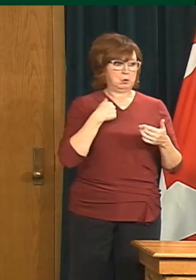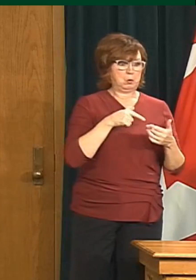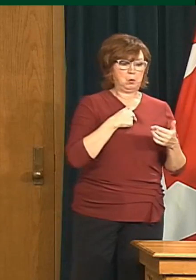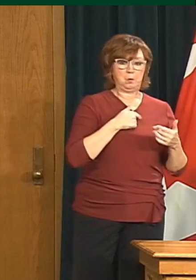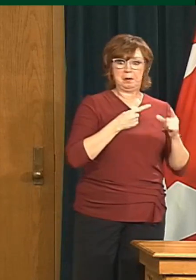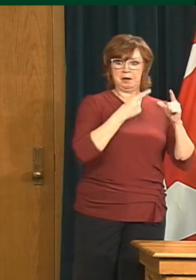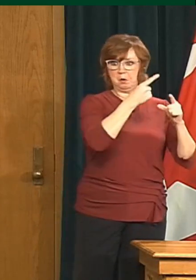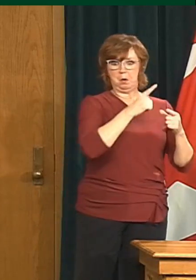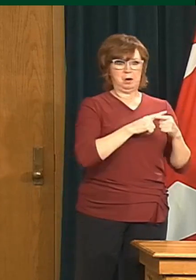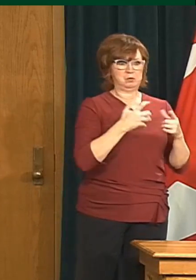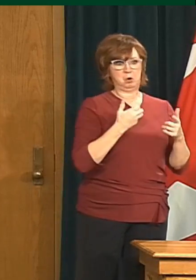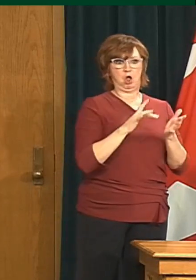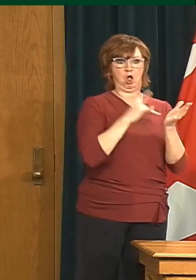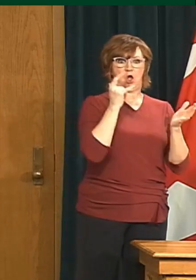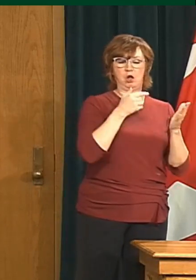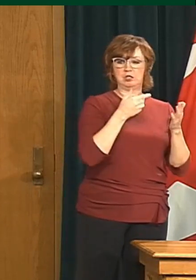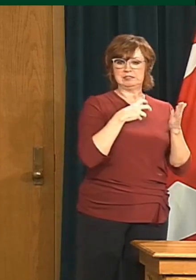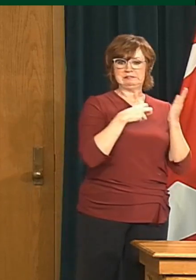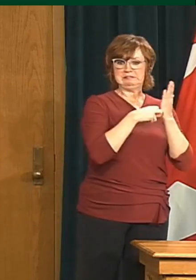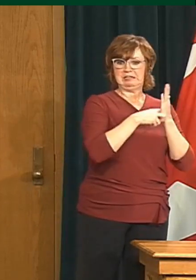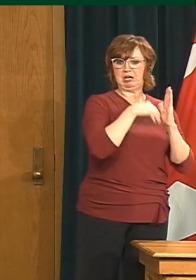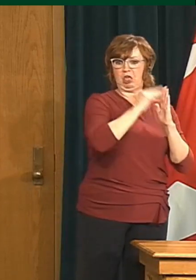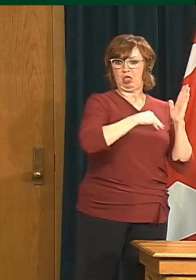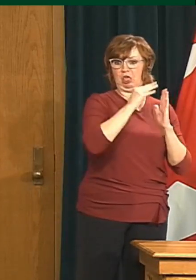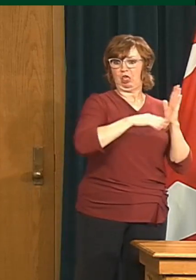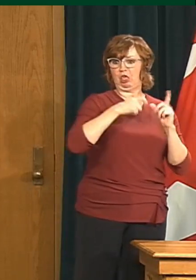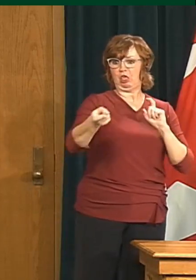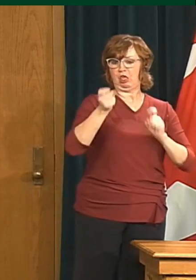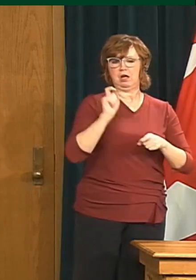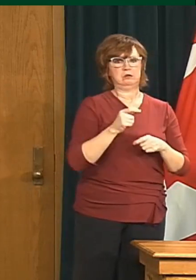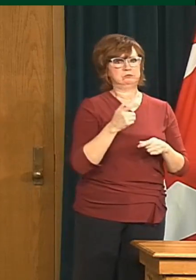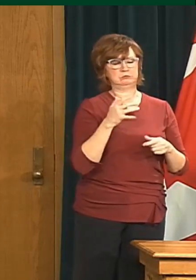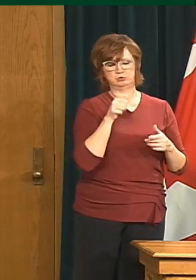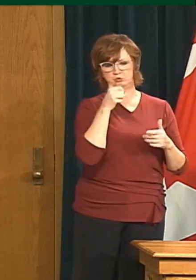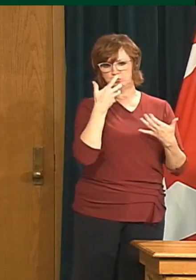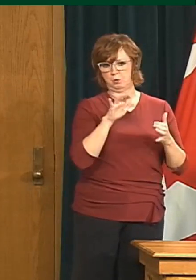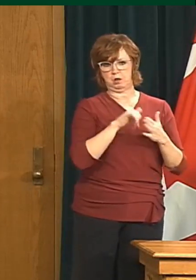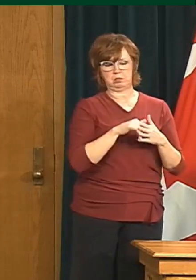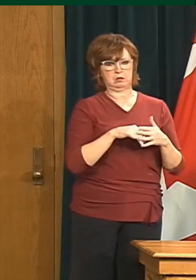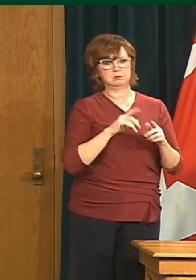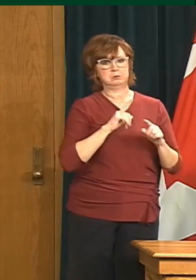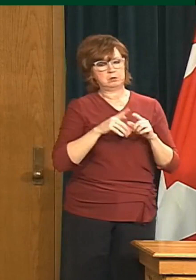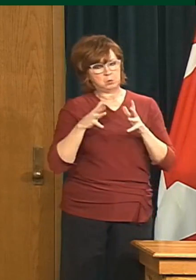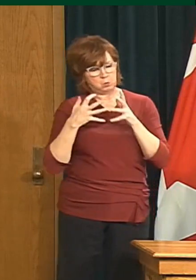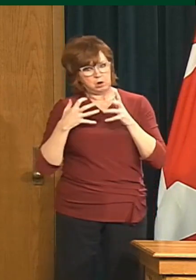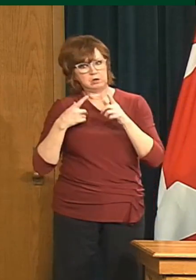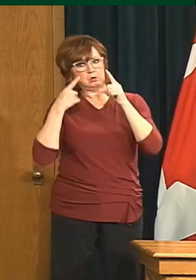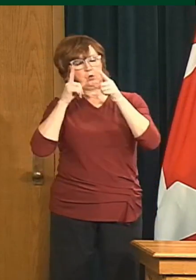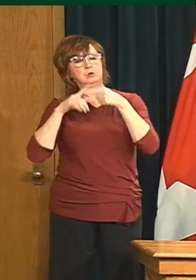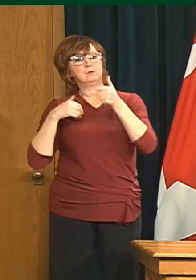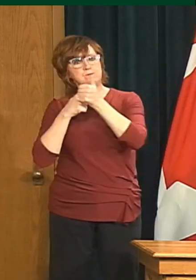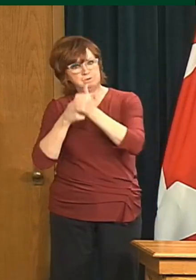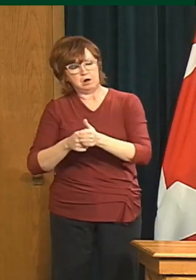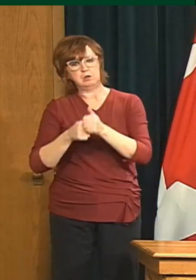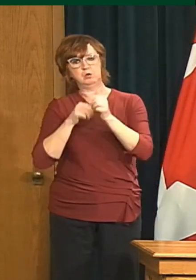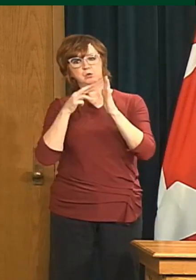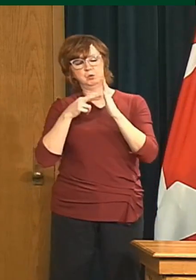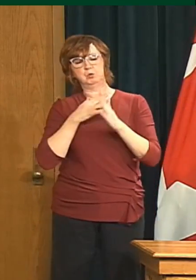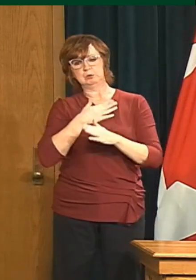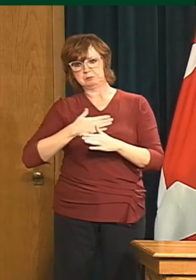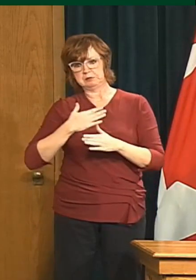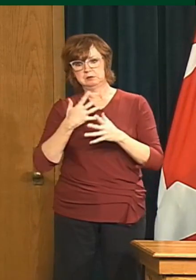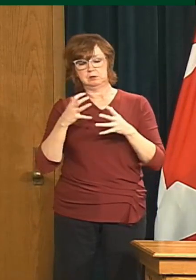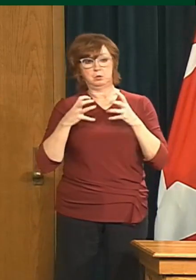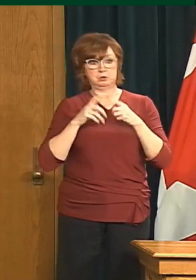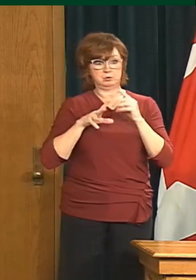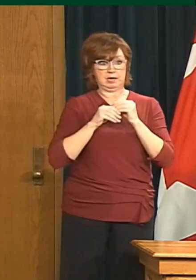The goal has been about ensuring that people are complying with these public health orders. Dr. Shahab, do you have anything to add to that? Yes, thank you.